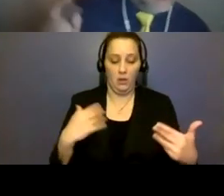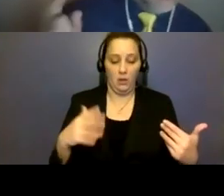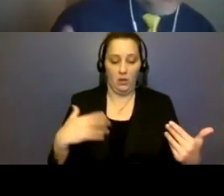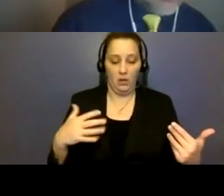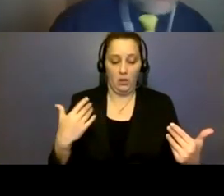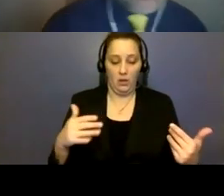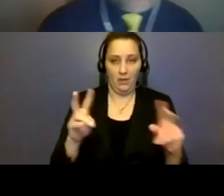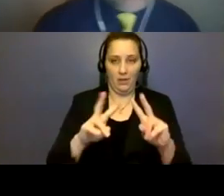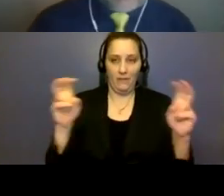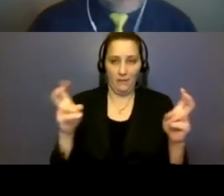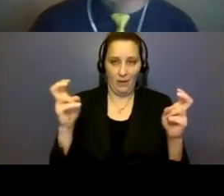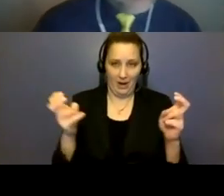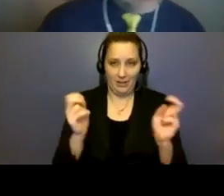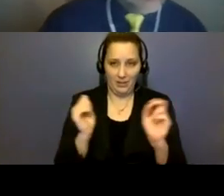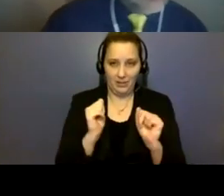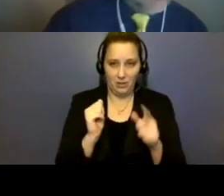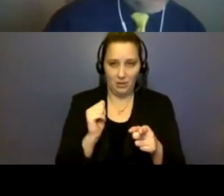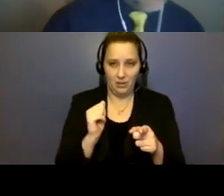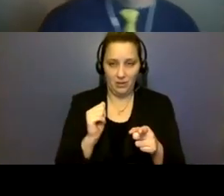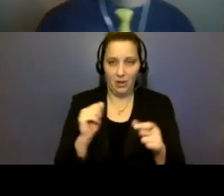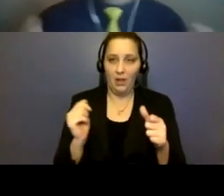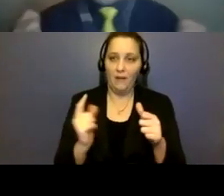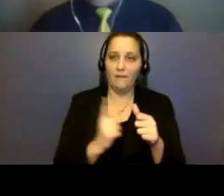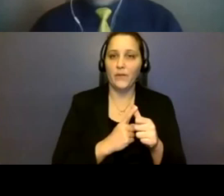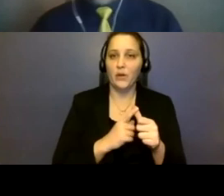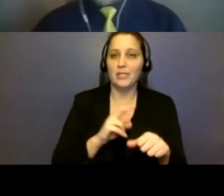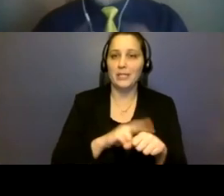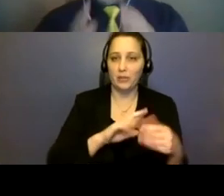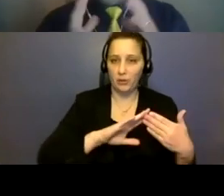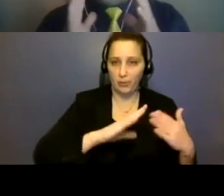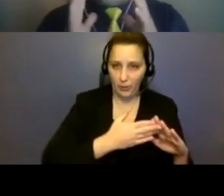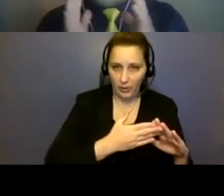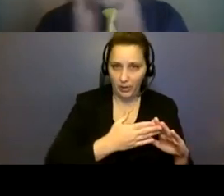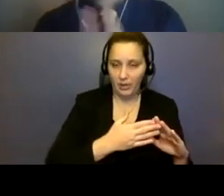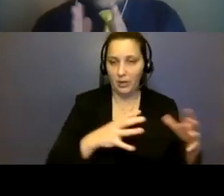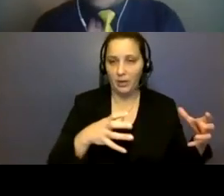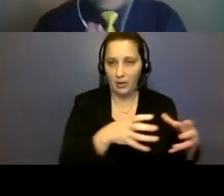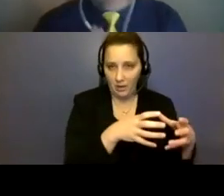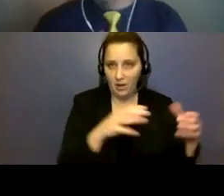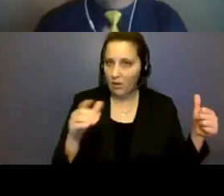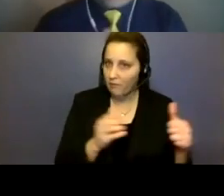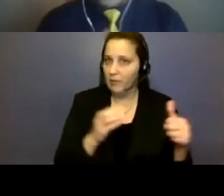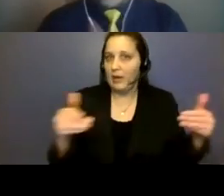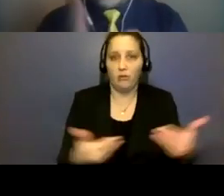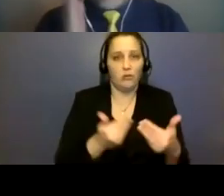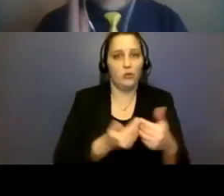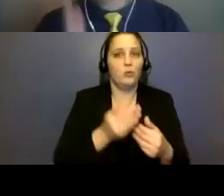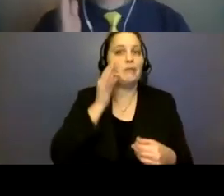the phrase used there, Alfred, the First Nation community. I was introduced to the First Nation